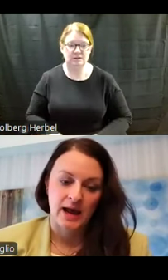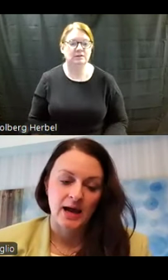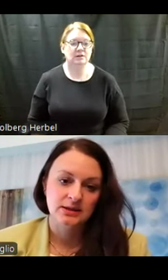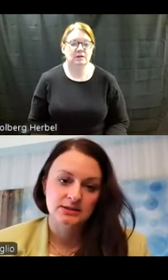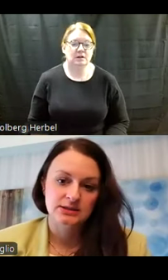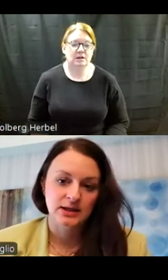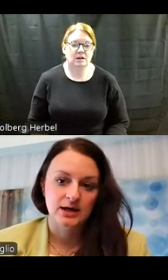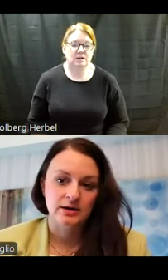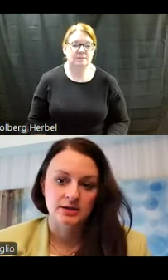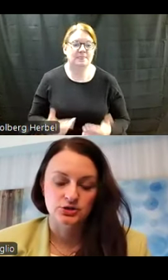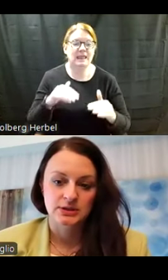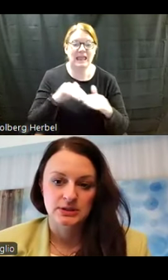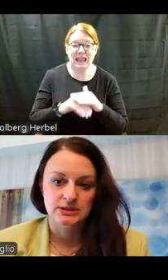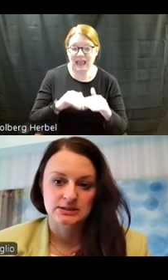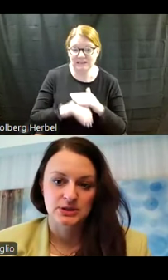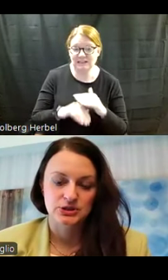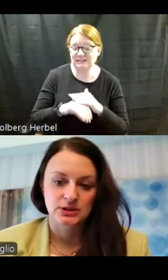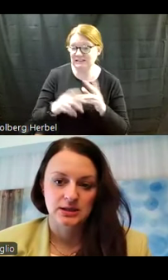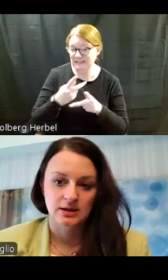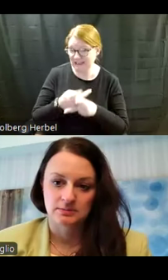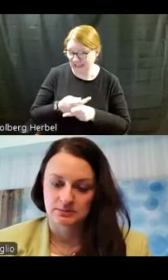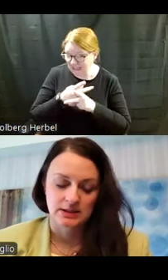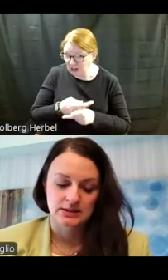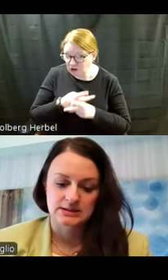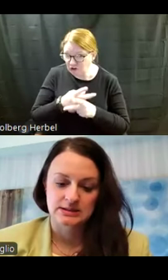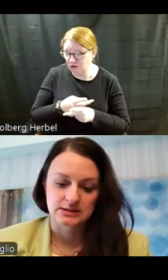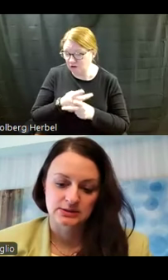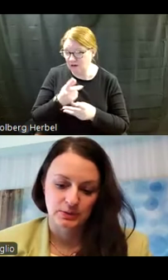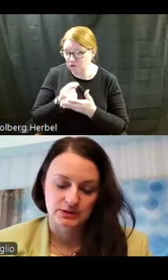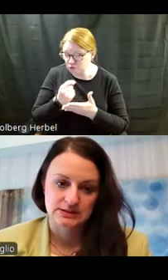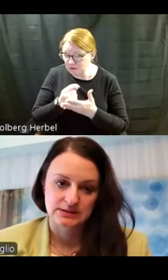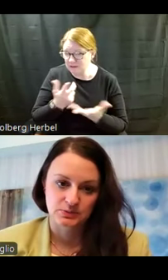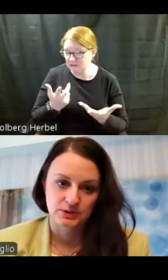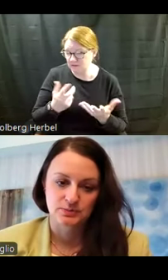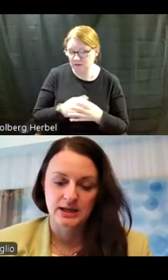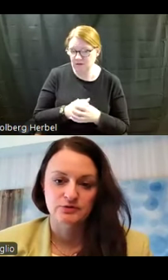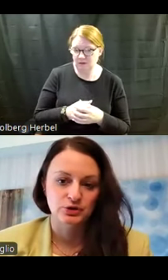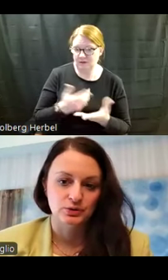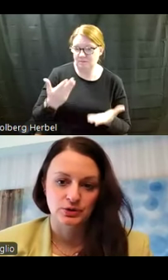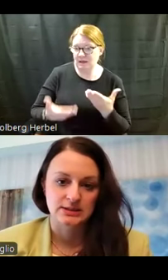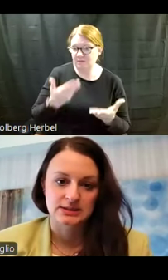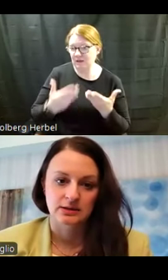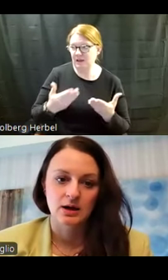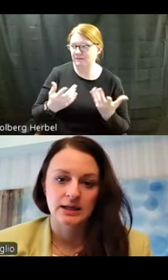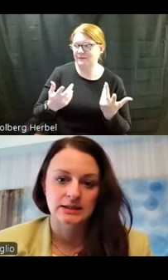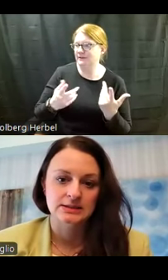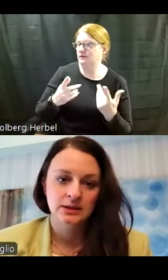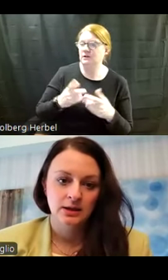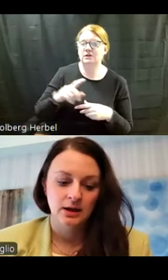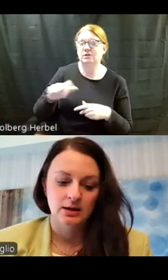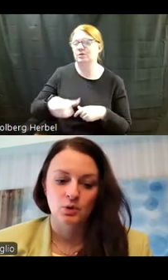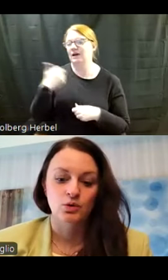with access to care and treatment, especially in diseases or rare diseases where you may have to go across state